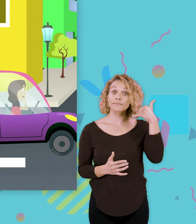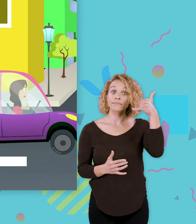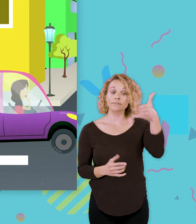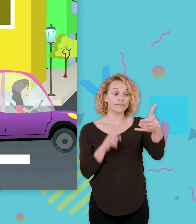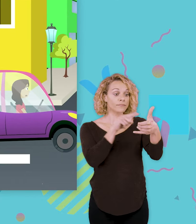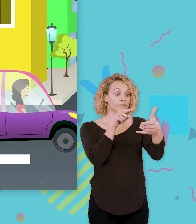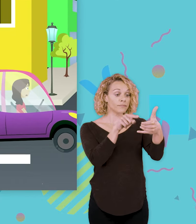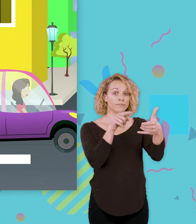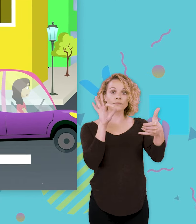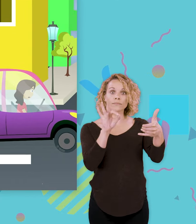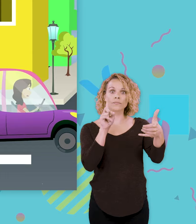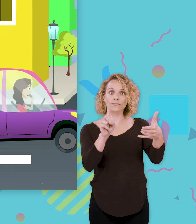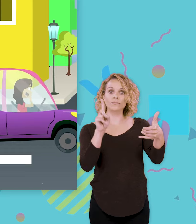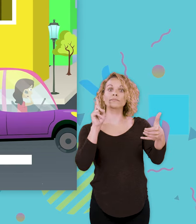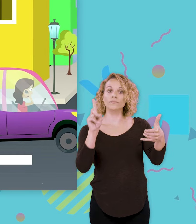you dial